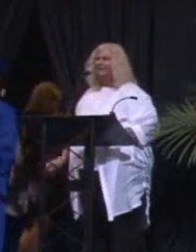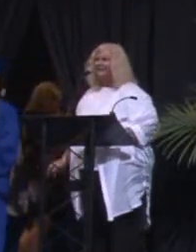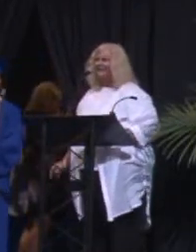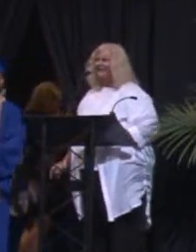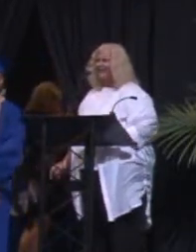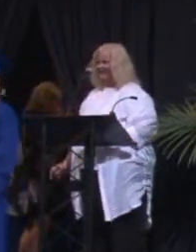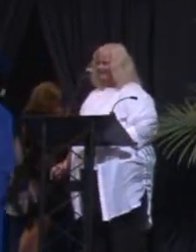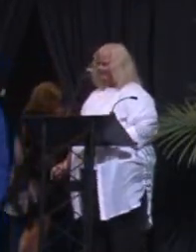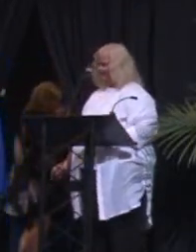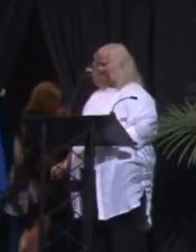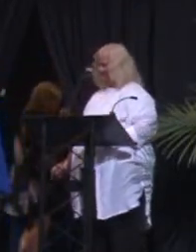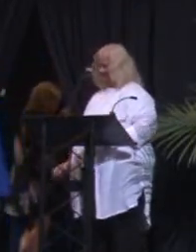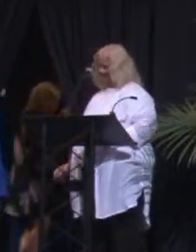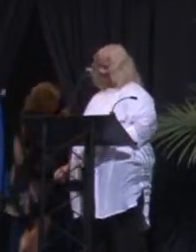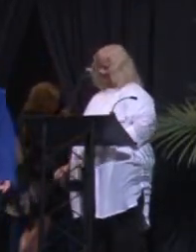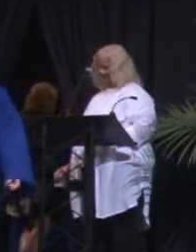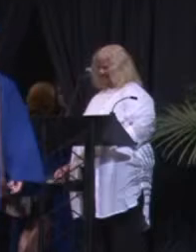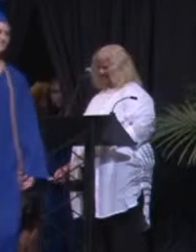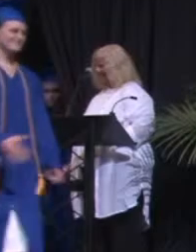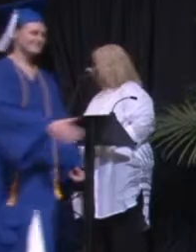Anna Rose Little.